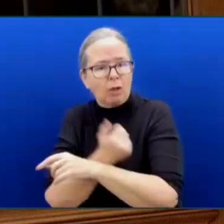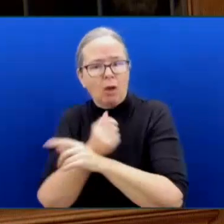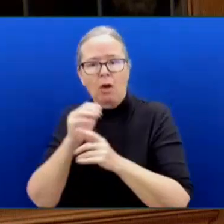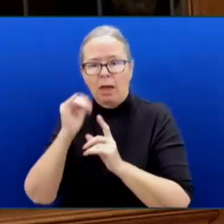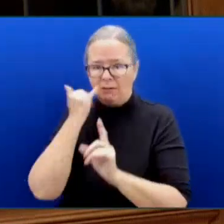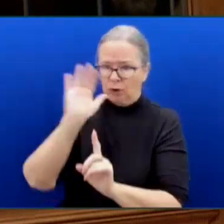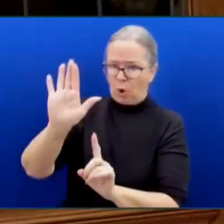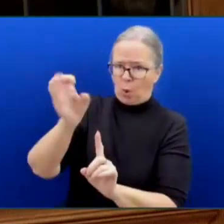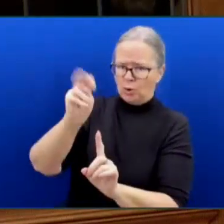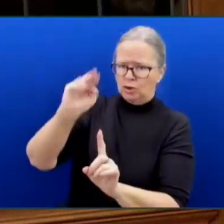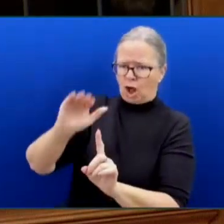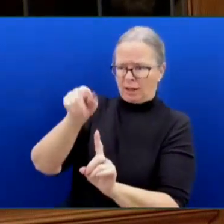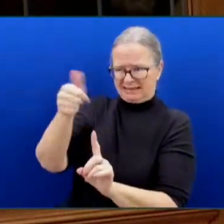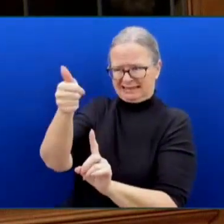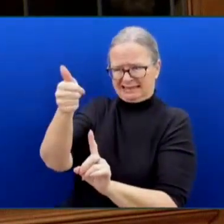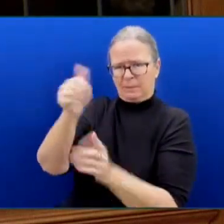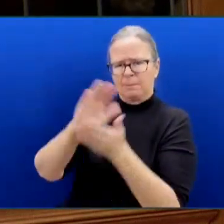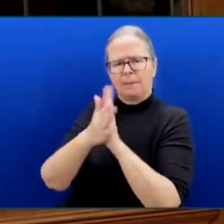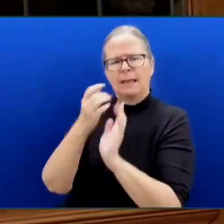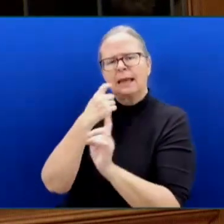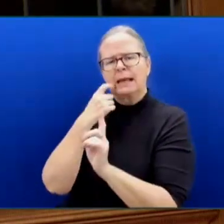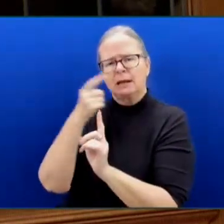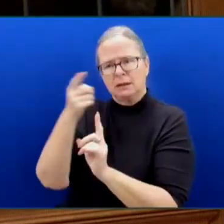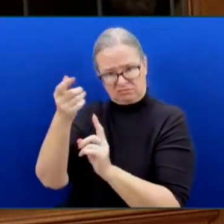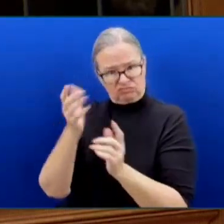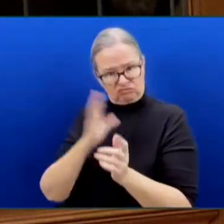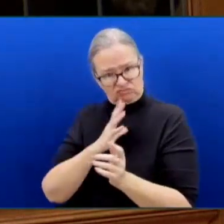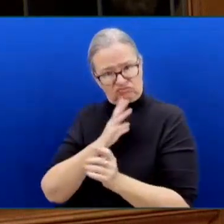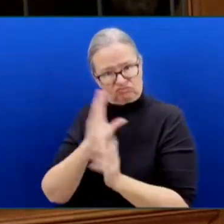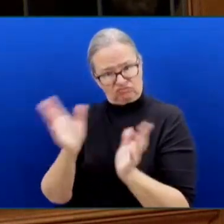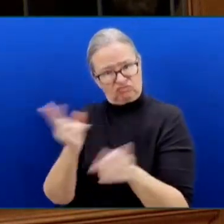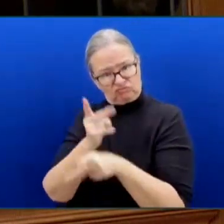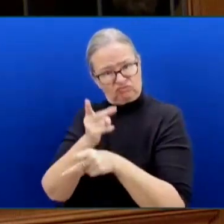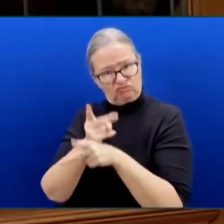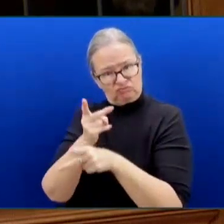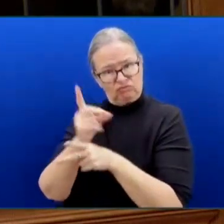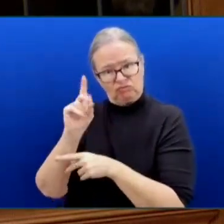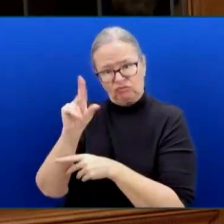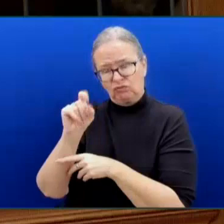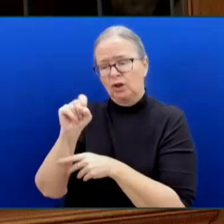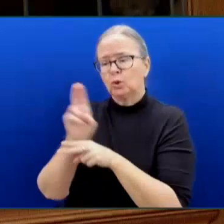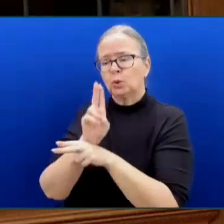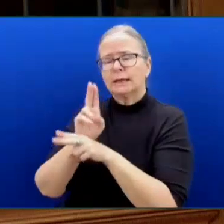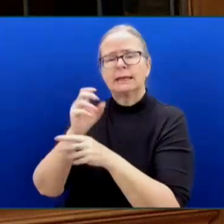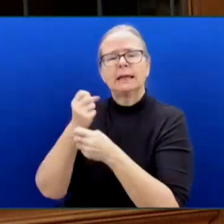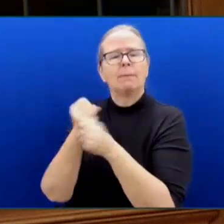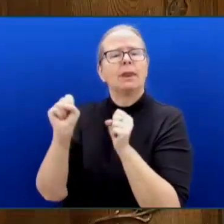keep using safe supply, or would he get them into a rehabilitation program?